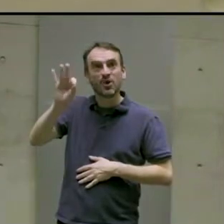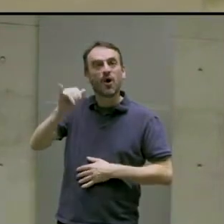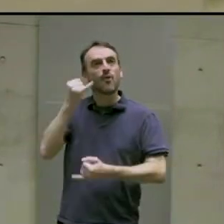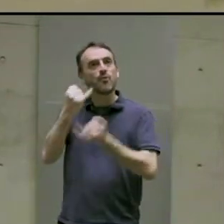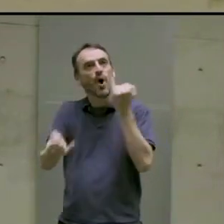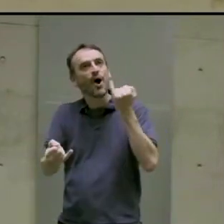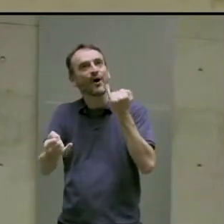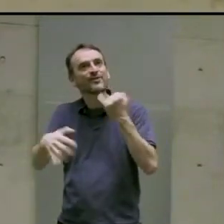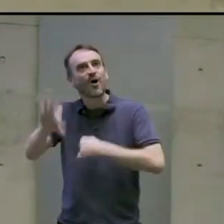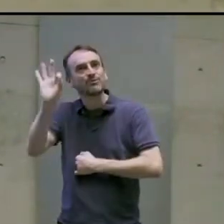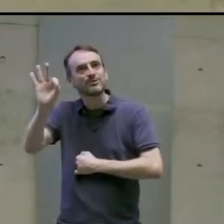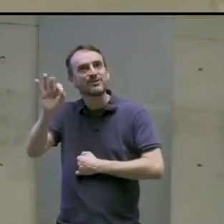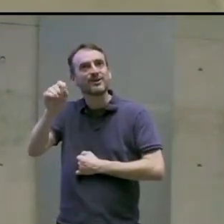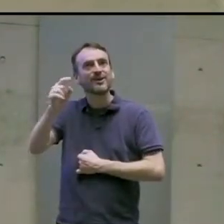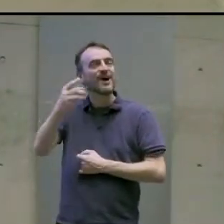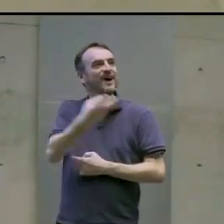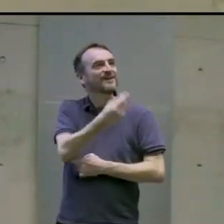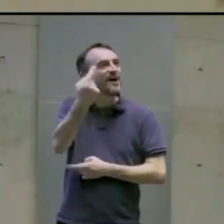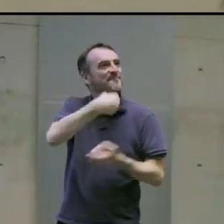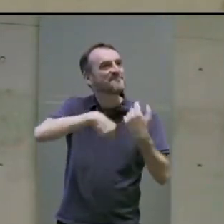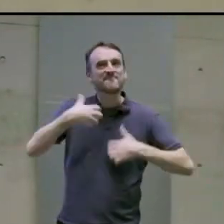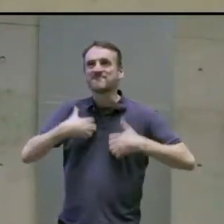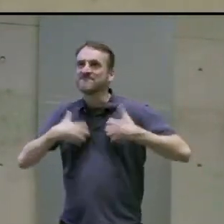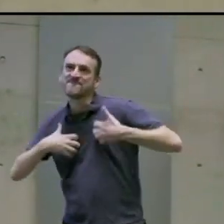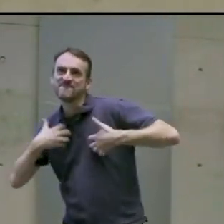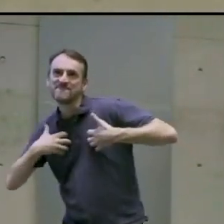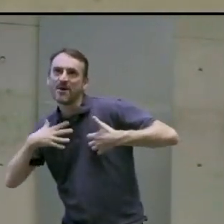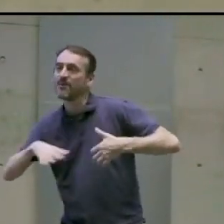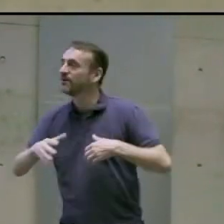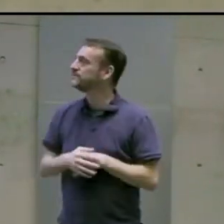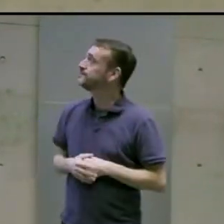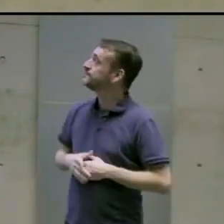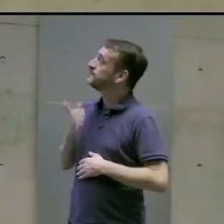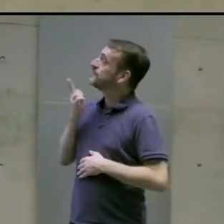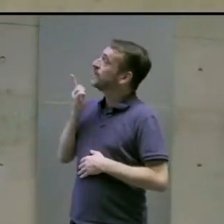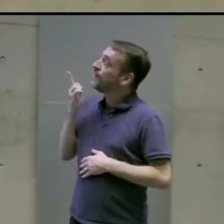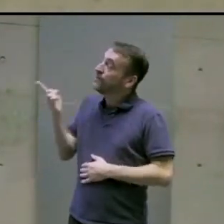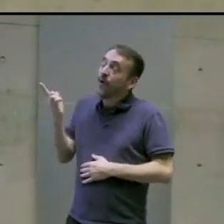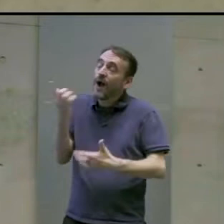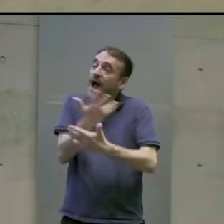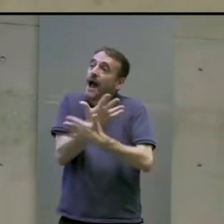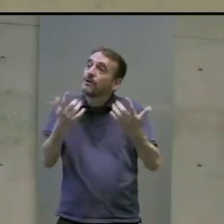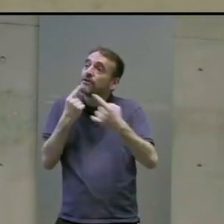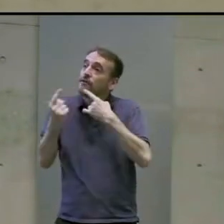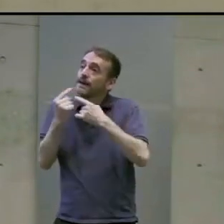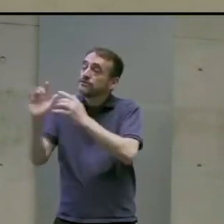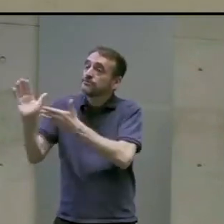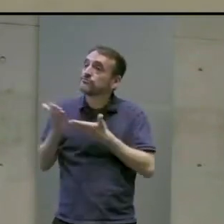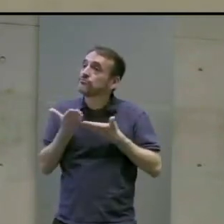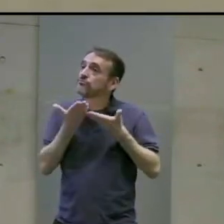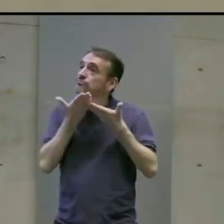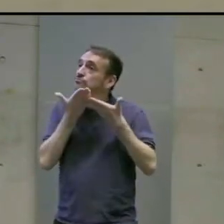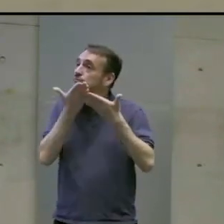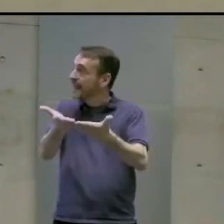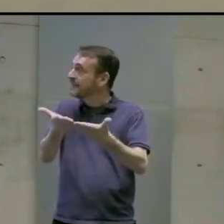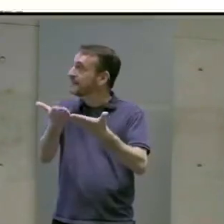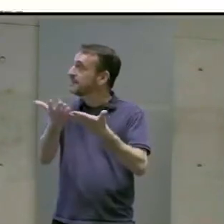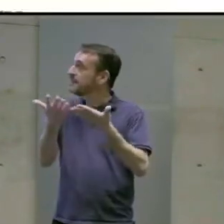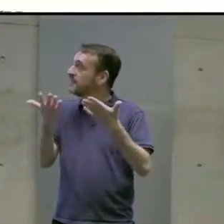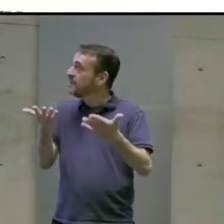here. All right, so in terms of the amount of information, if you present very little to no